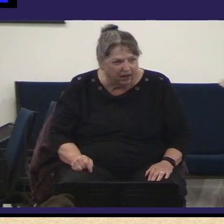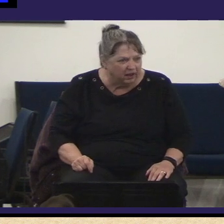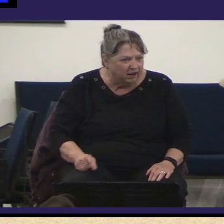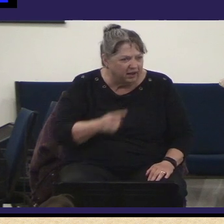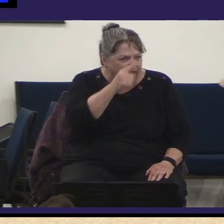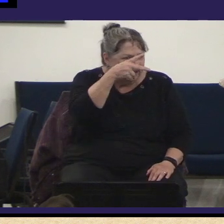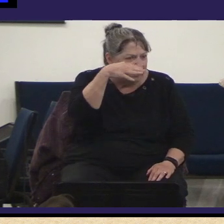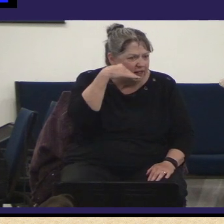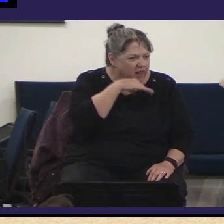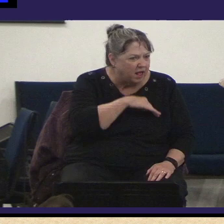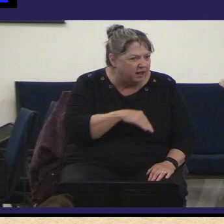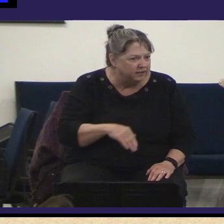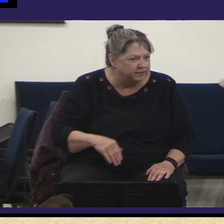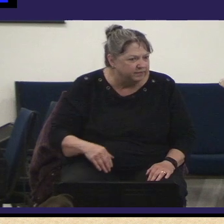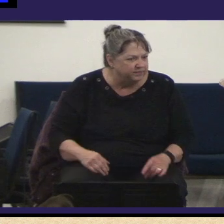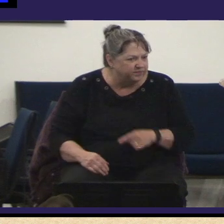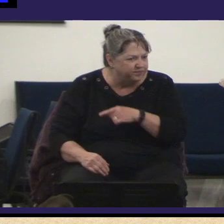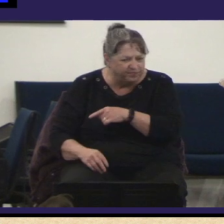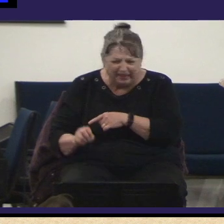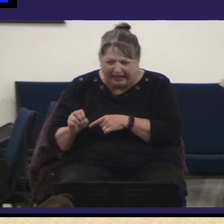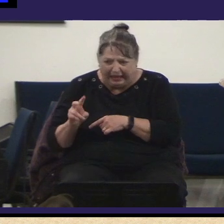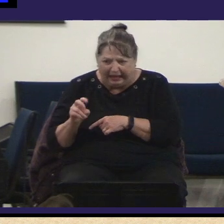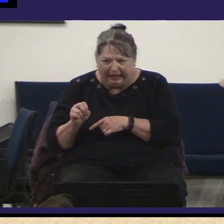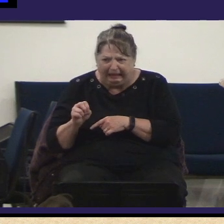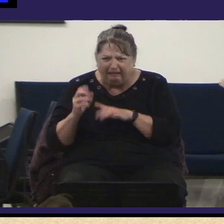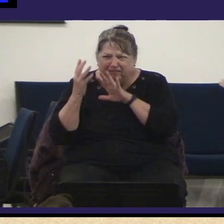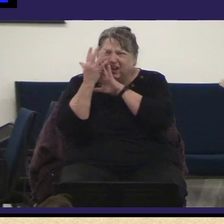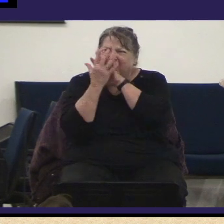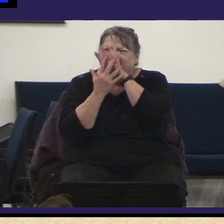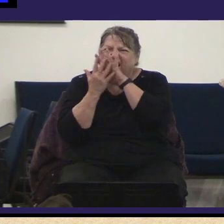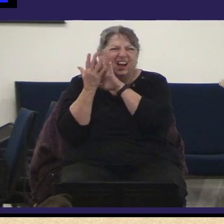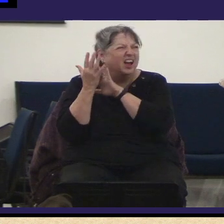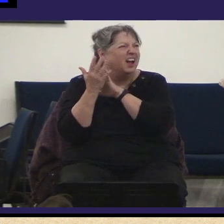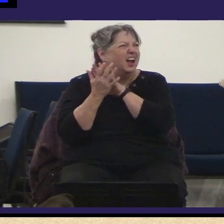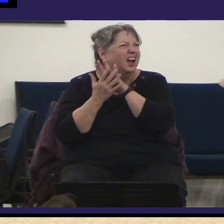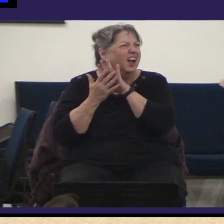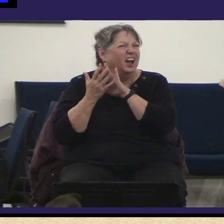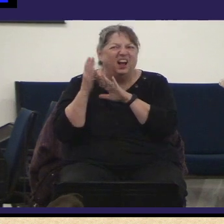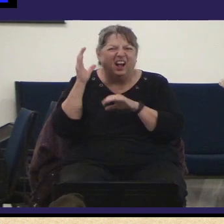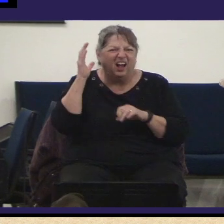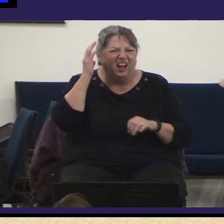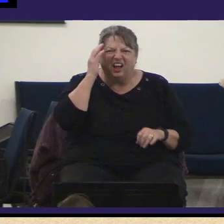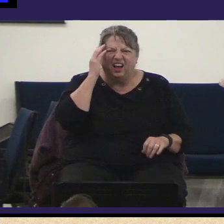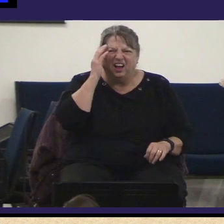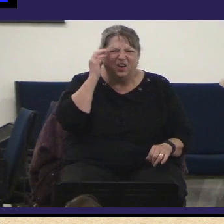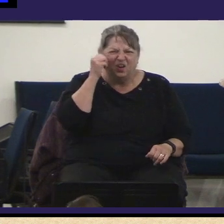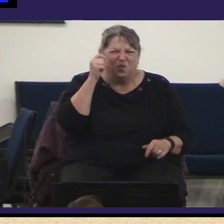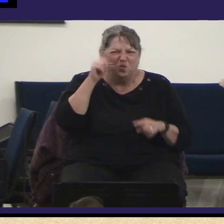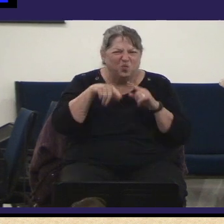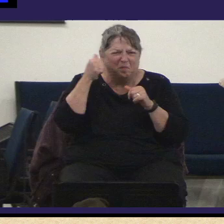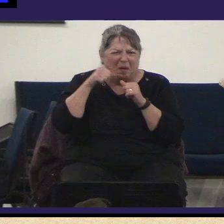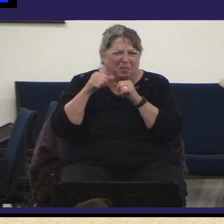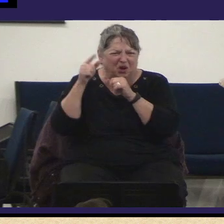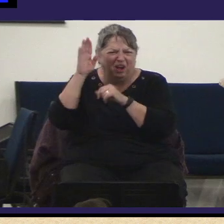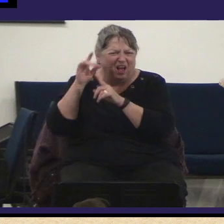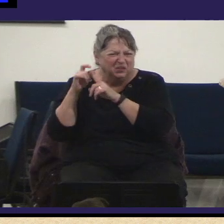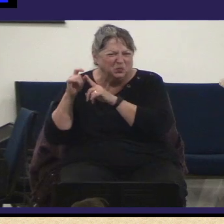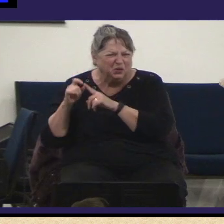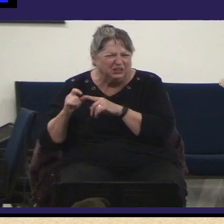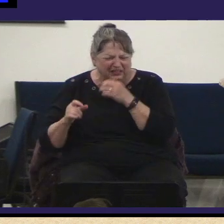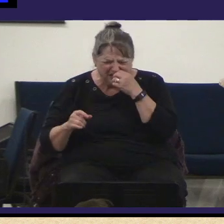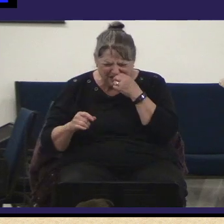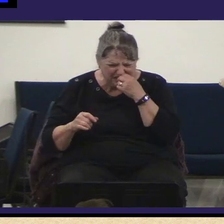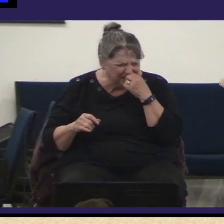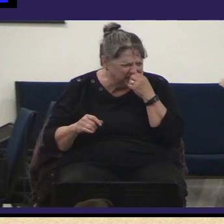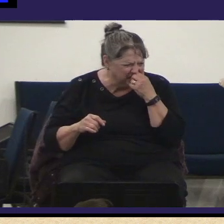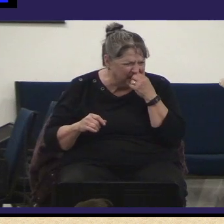did not know what God said. She thought she did. Perhaps like some of us sometimes, she thought